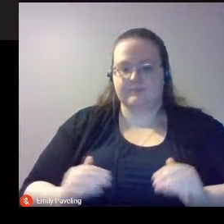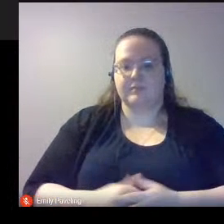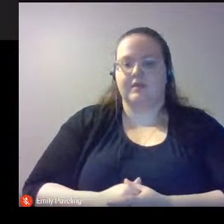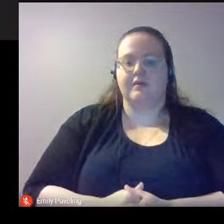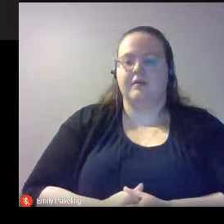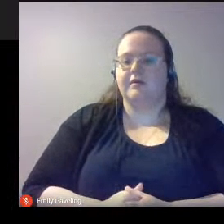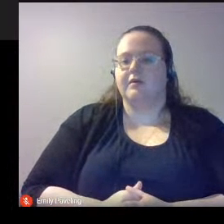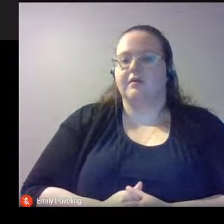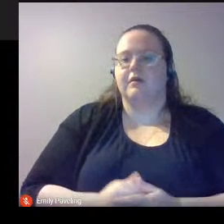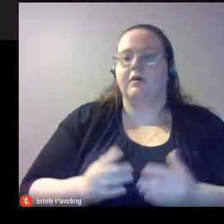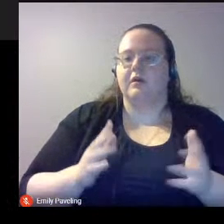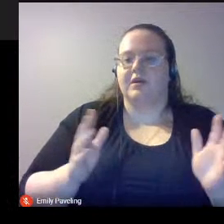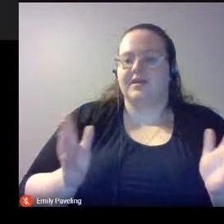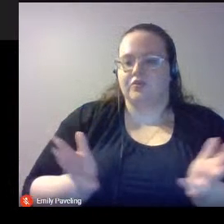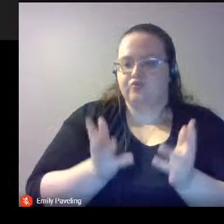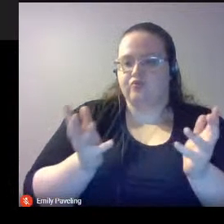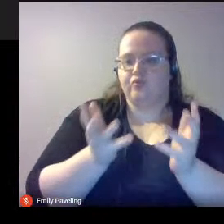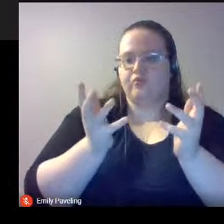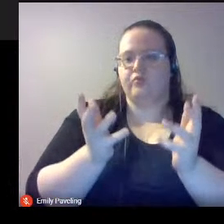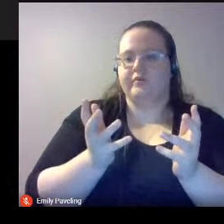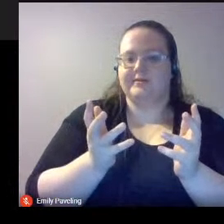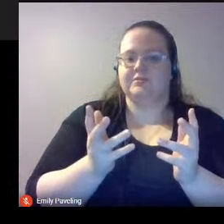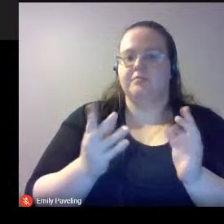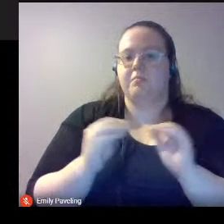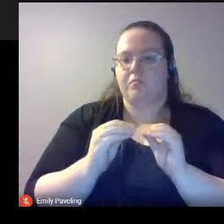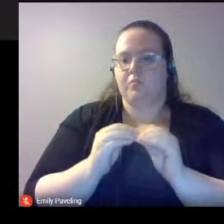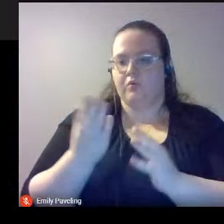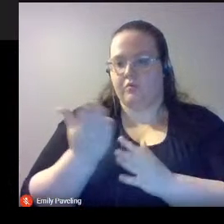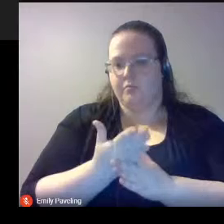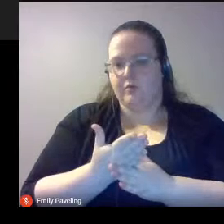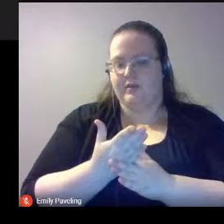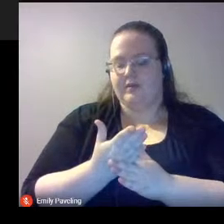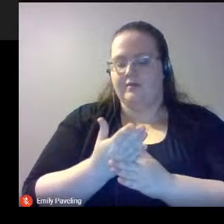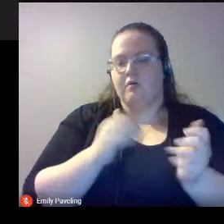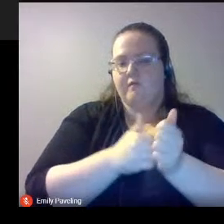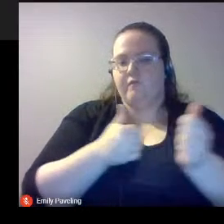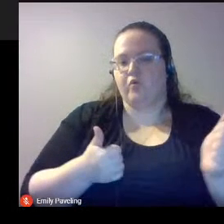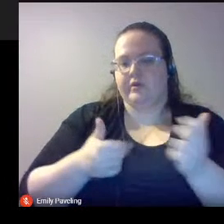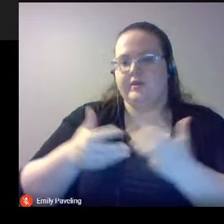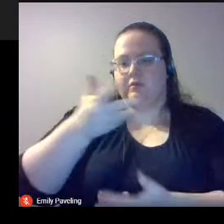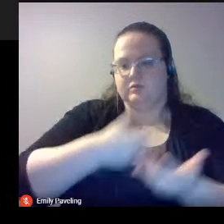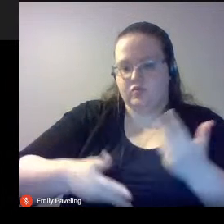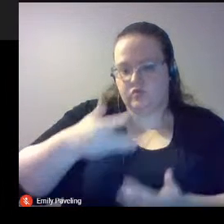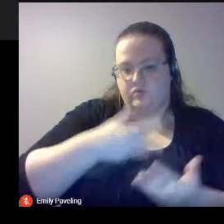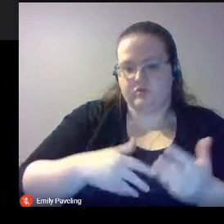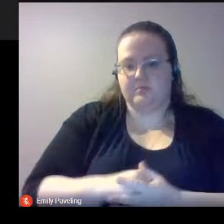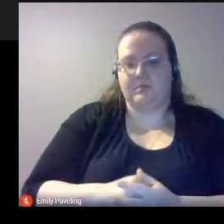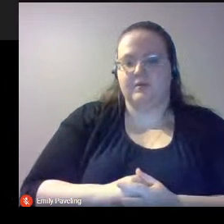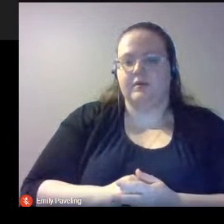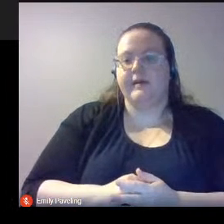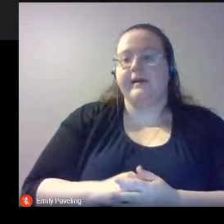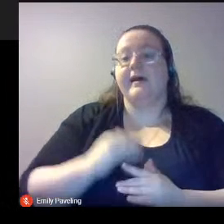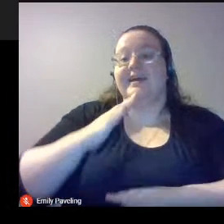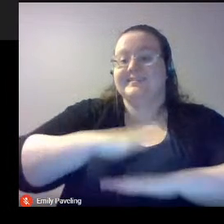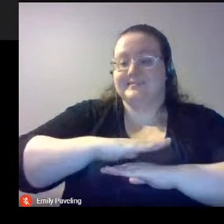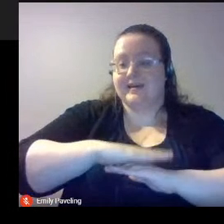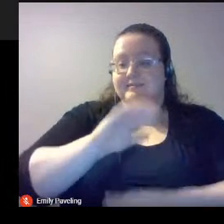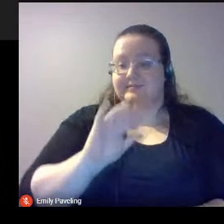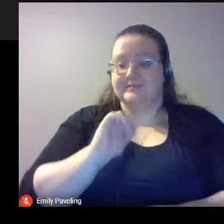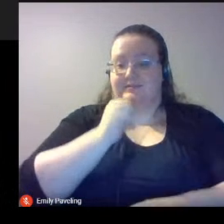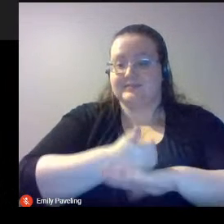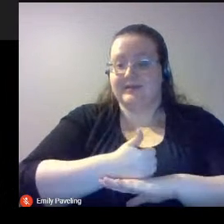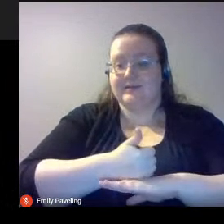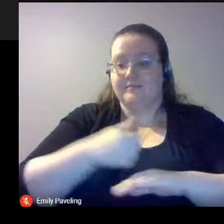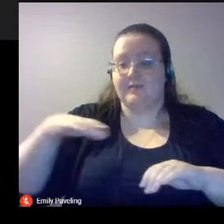physical distancing throughout the school. And of course, in our classrooms, student desks will be arranged to provide as much distancing as possible between students within